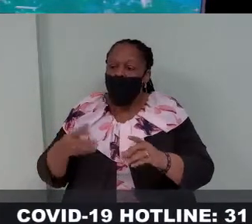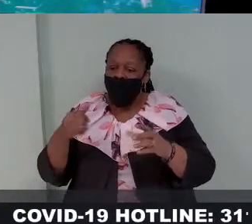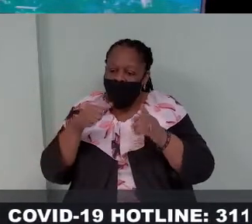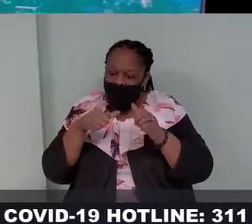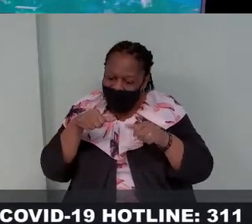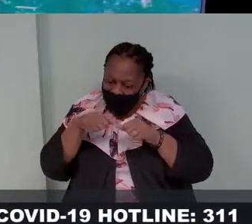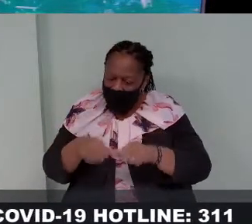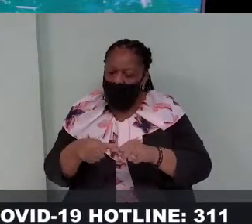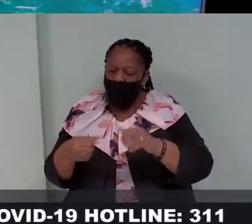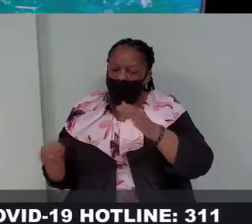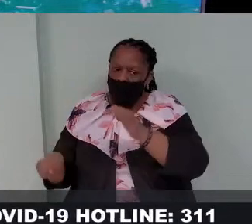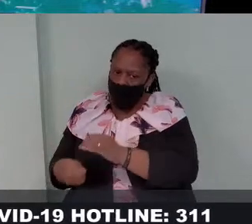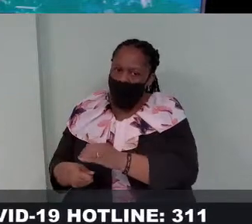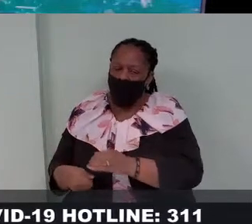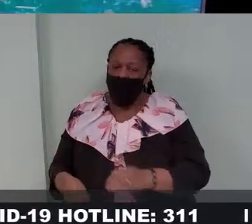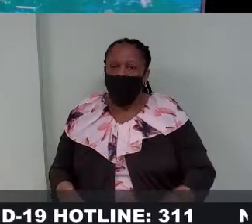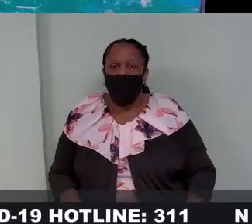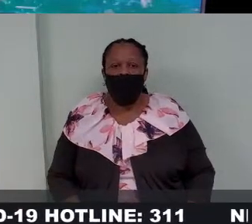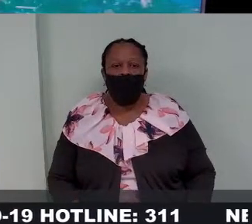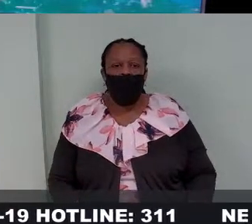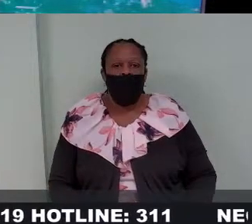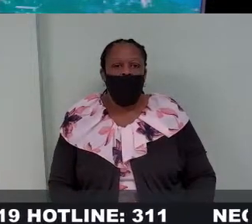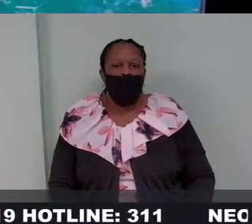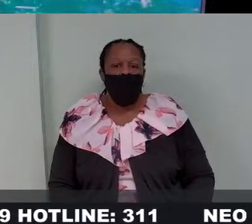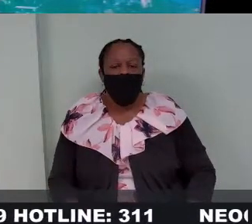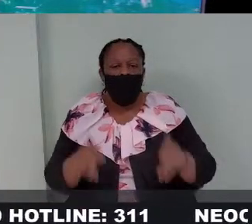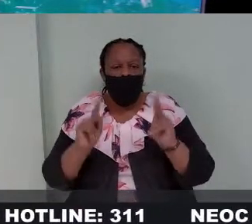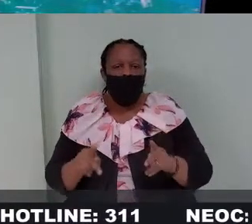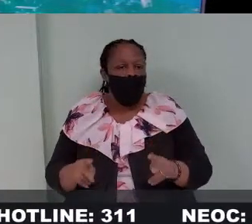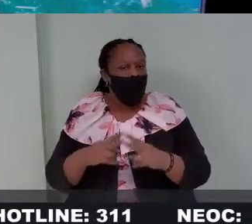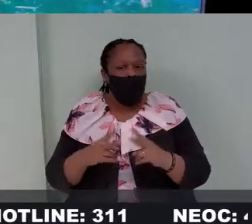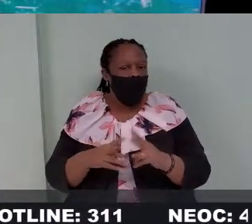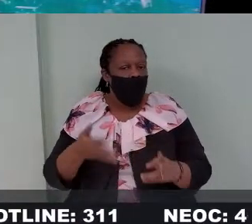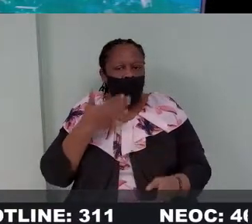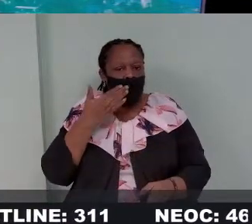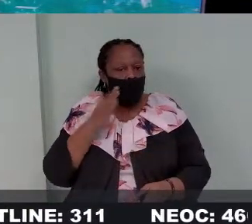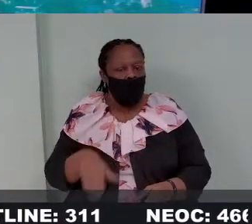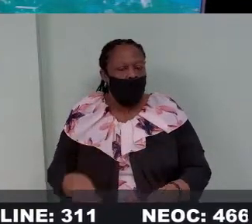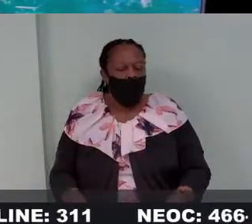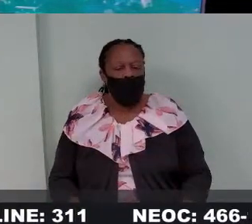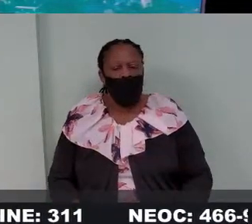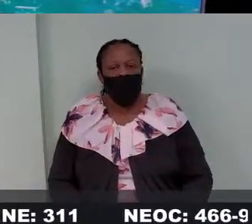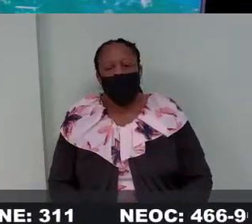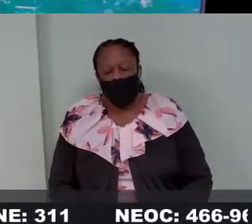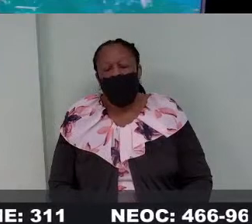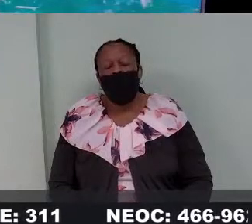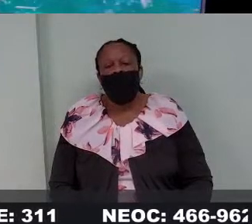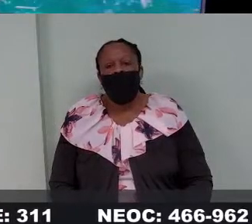upon everyone, not just the security forces, to help us to contain the spread. Thank you.